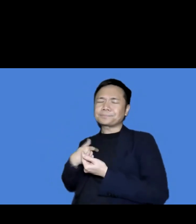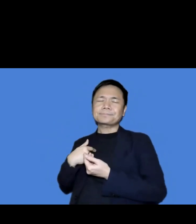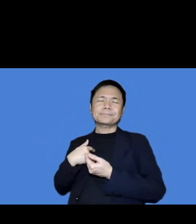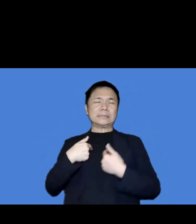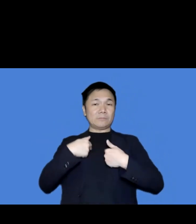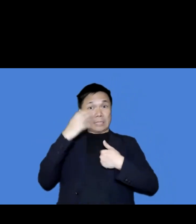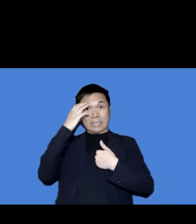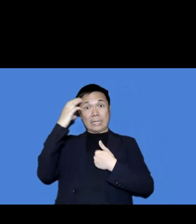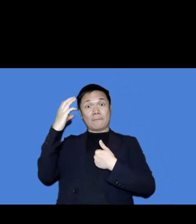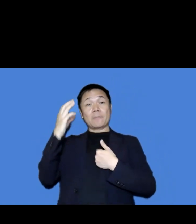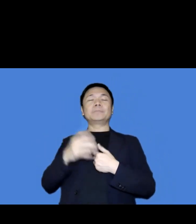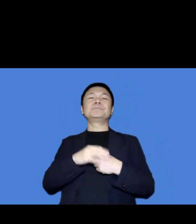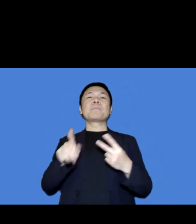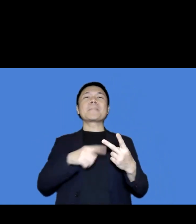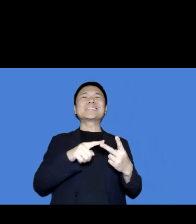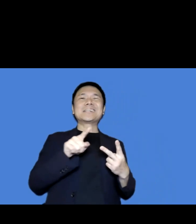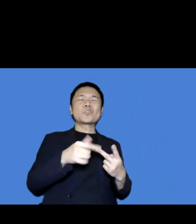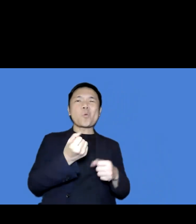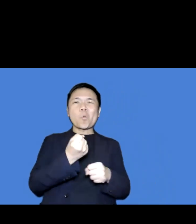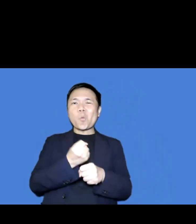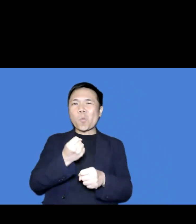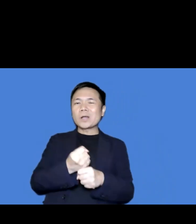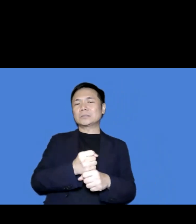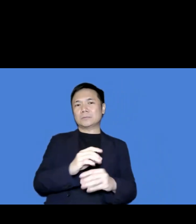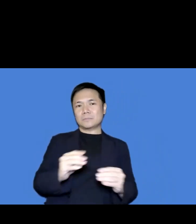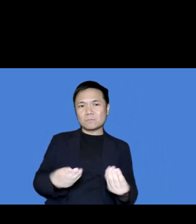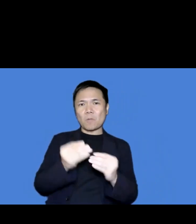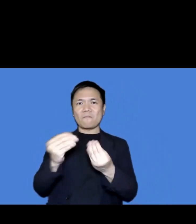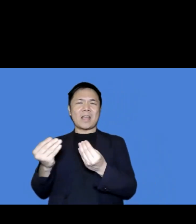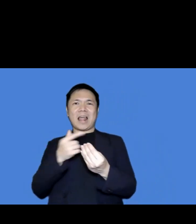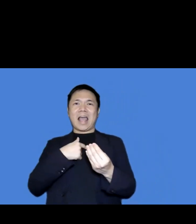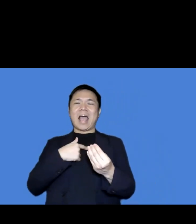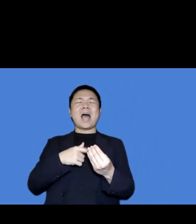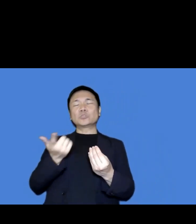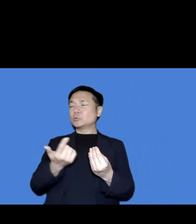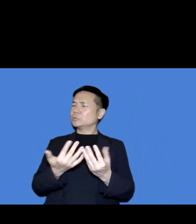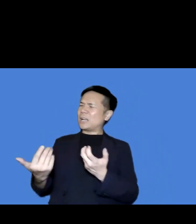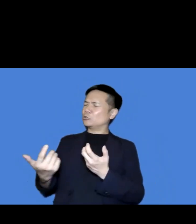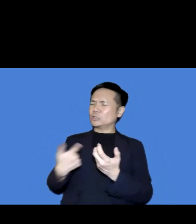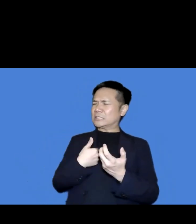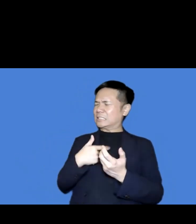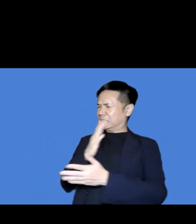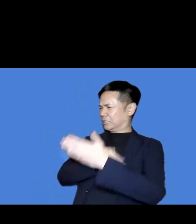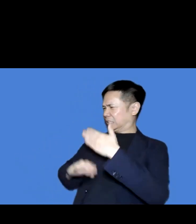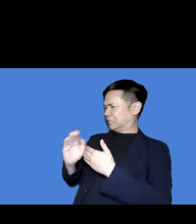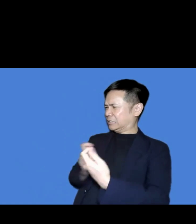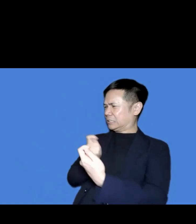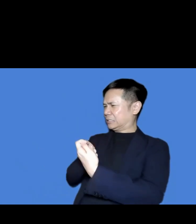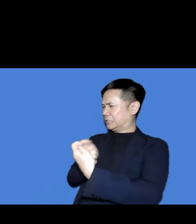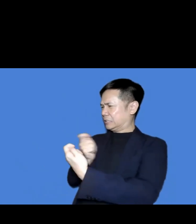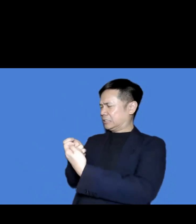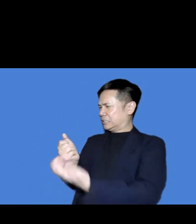inclusive hiring practices, reasonable accommodations, and a proactive approach to eliminate